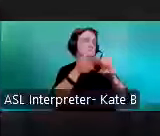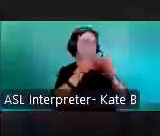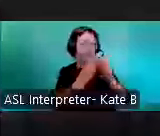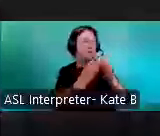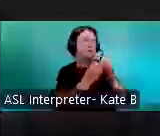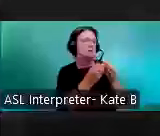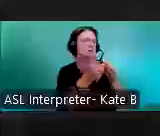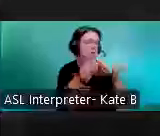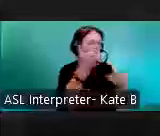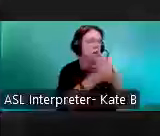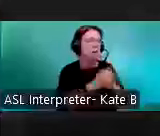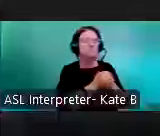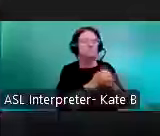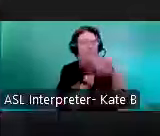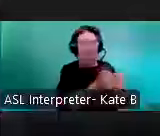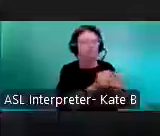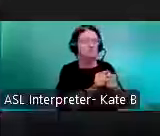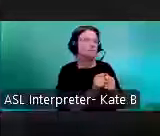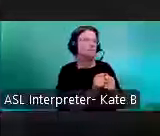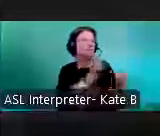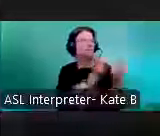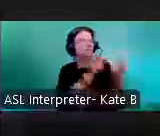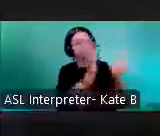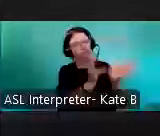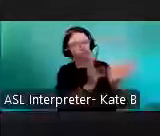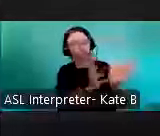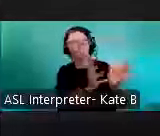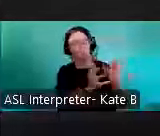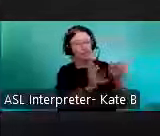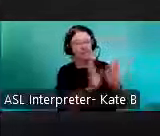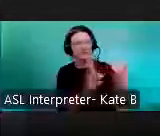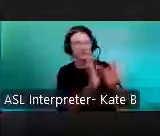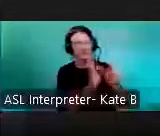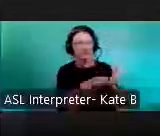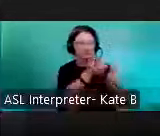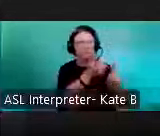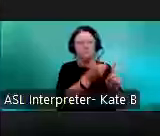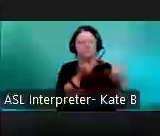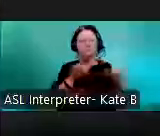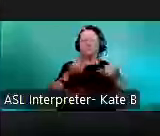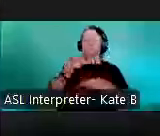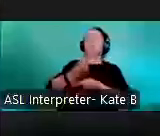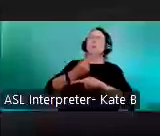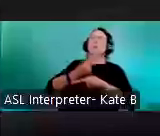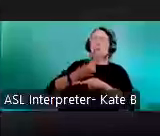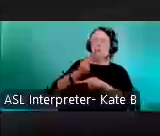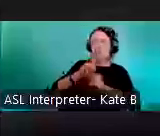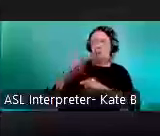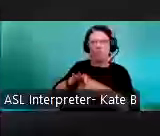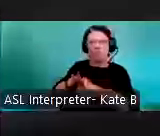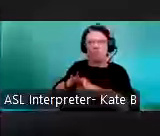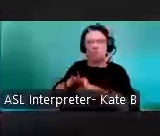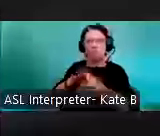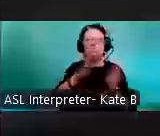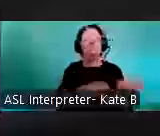in-person conversations is going to be the most impactful way for you to encourage them to show up and vote. But